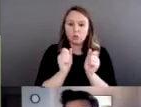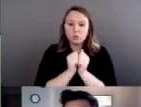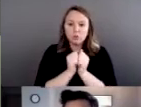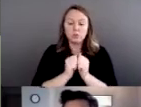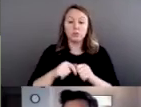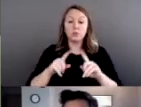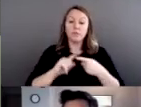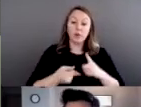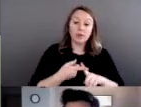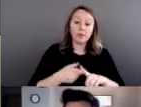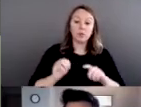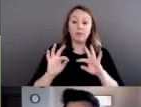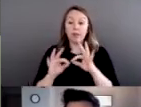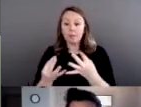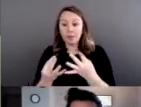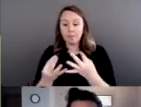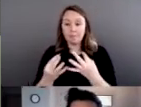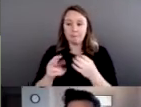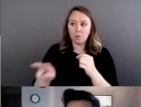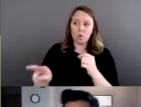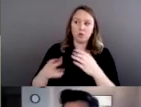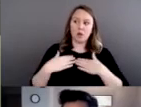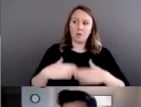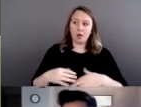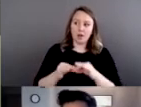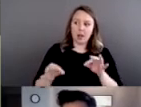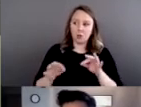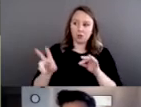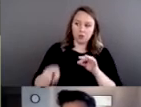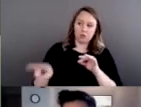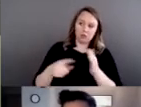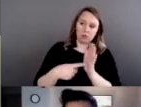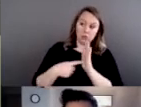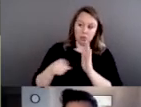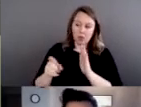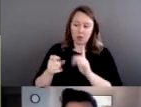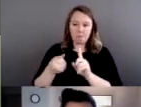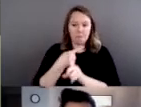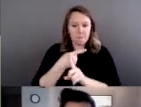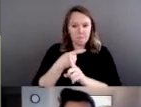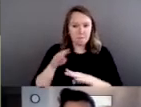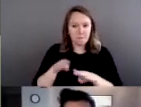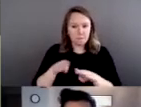family? You know, watch their body language. Are they acting a little bit out of the ordinary? Are they acting kind of